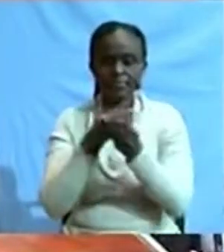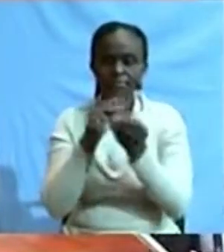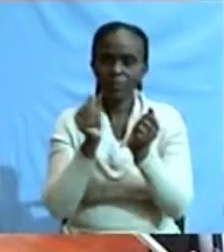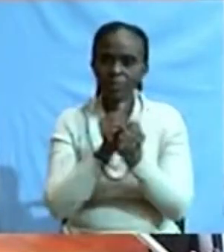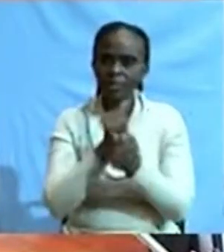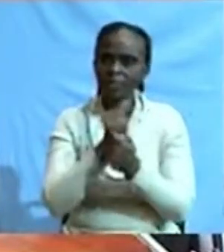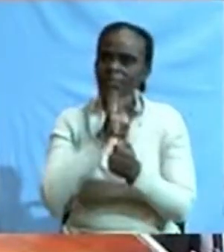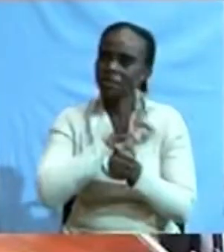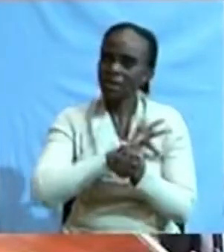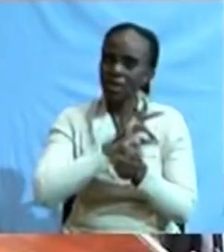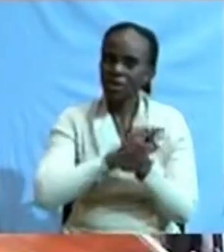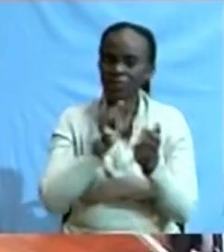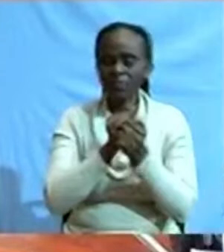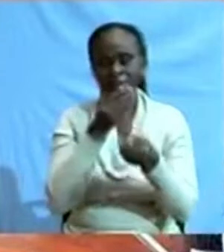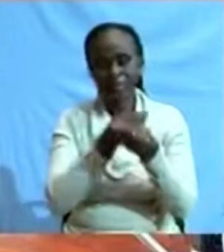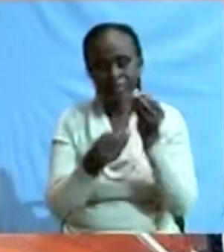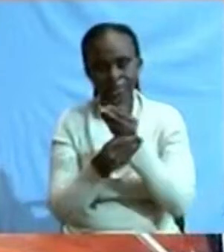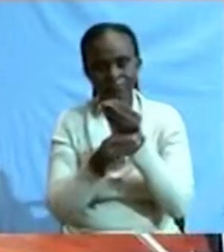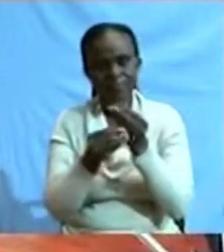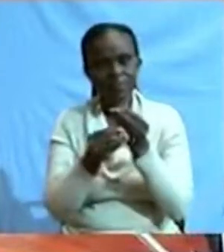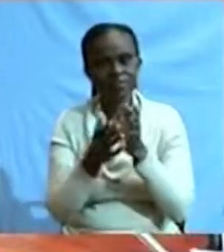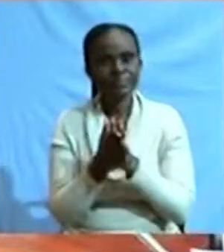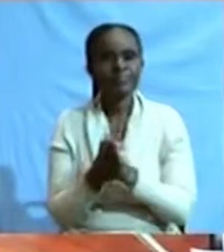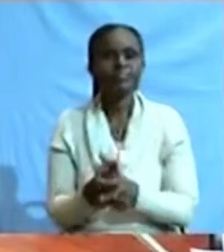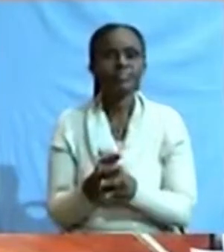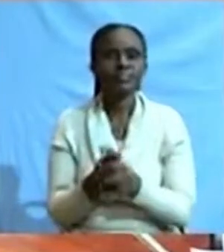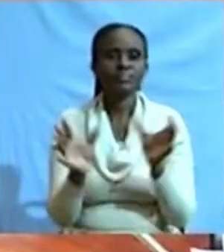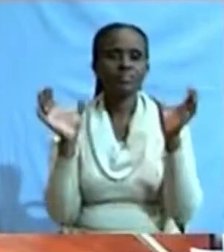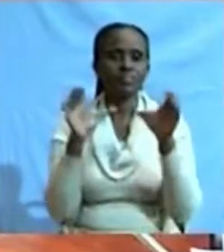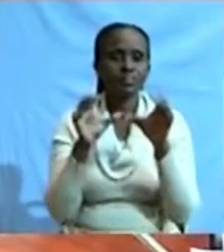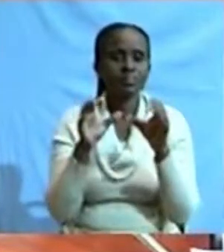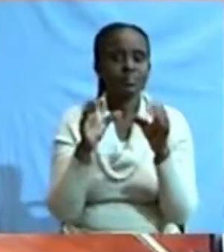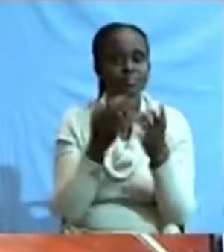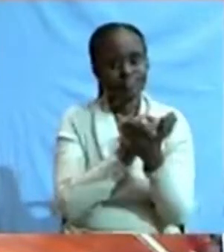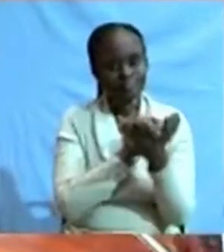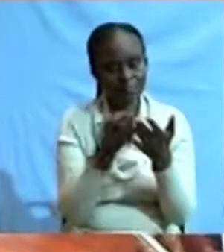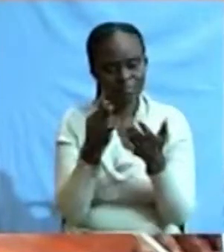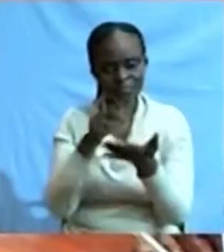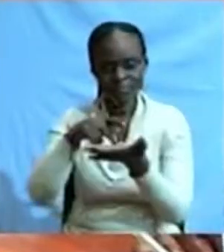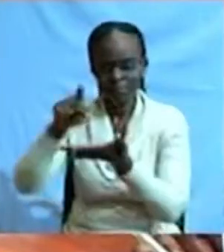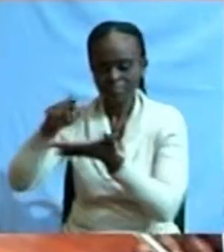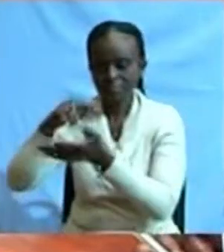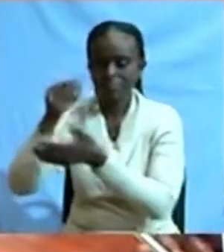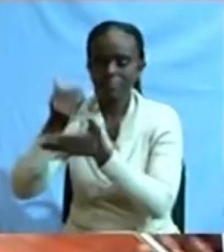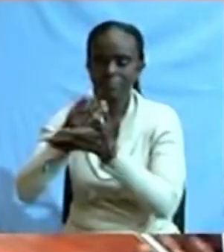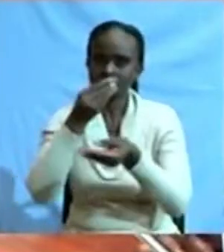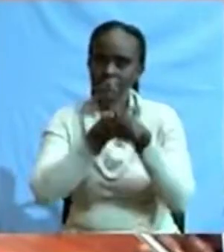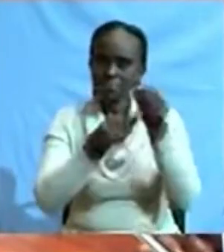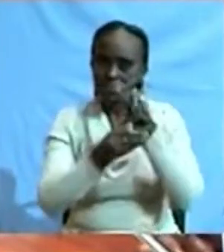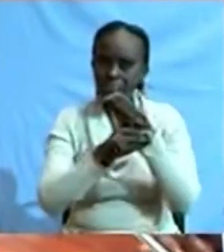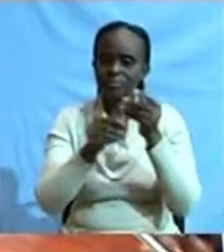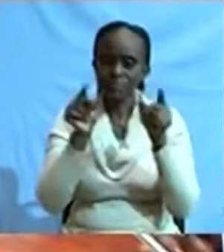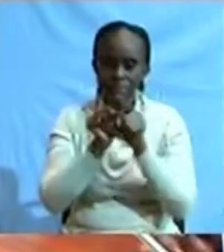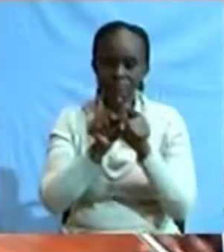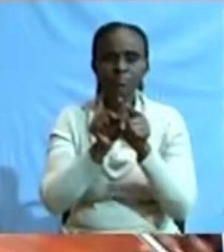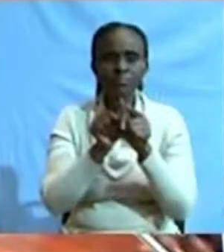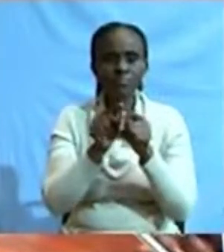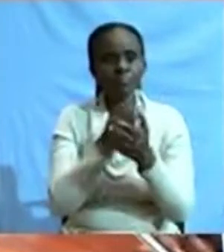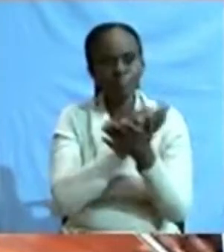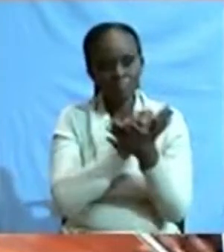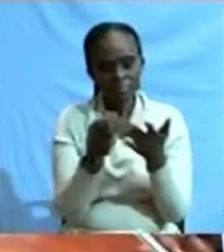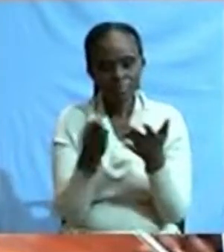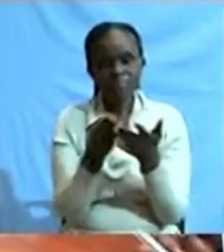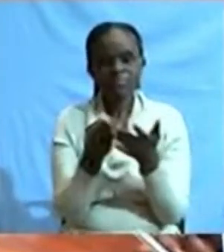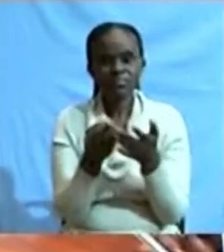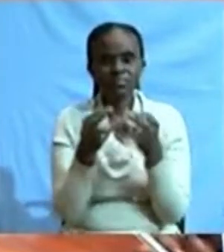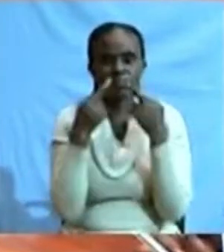obligations. Reason for the query: the Council failed to settle statutory obligations as they fell due